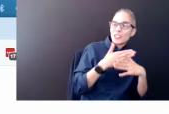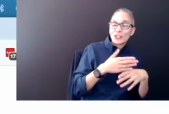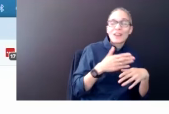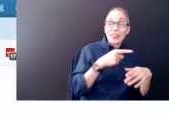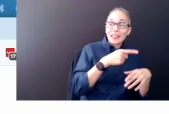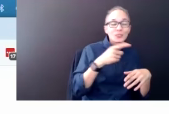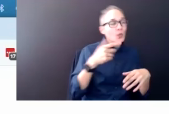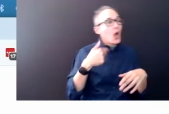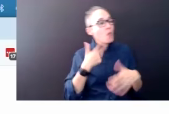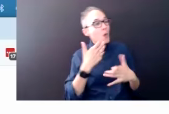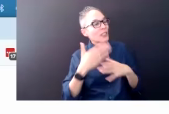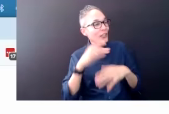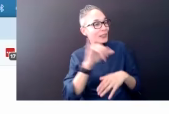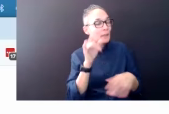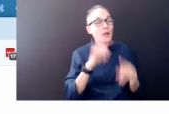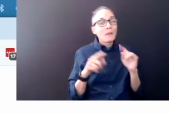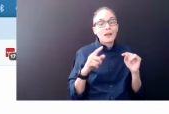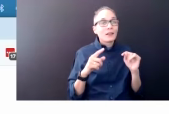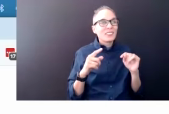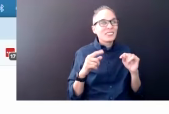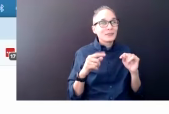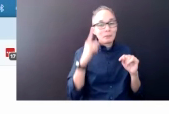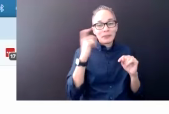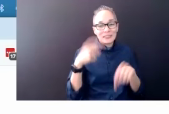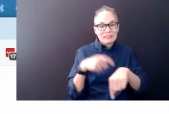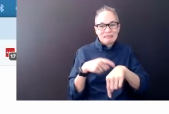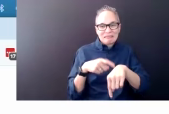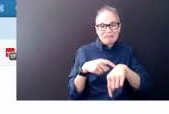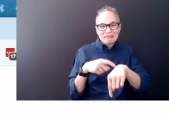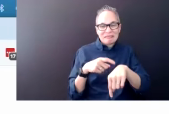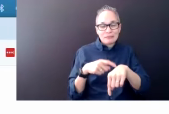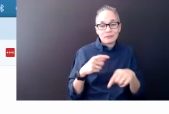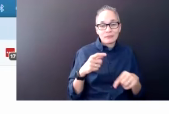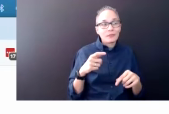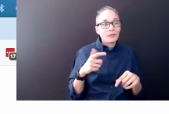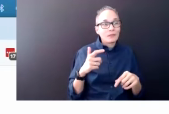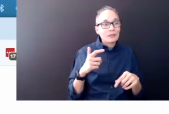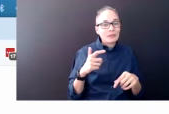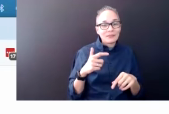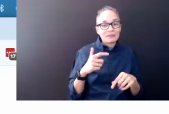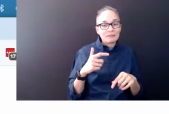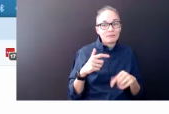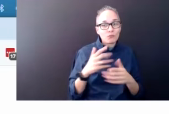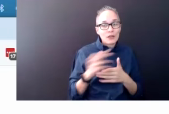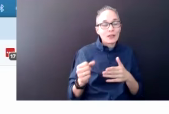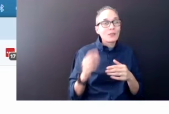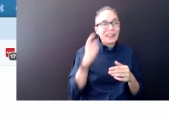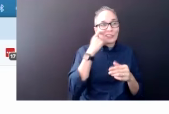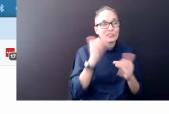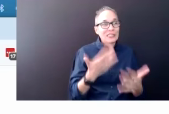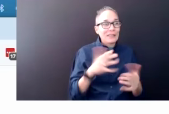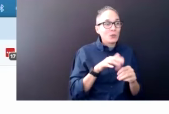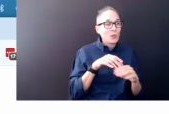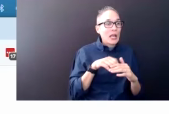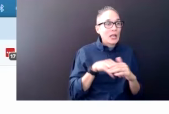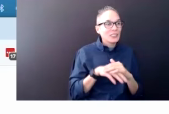so So you know what? At this point, because we're running about 6 minutes, and actually I did just give you access, okay, to